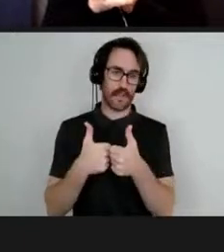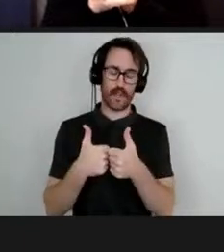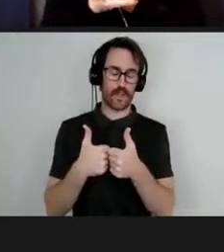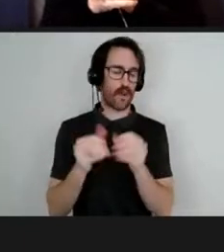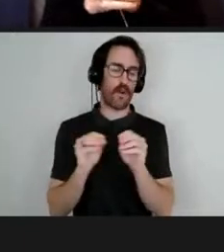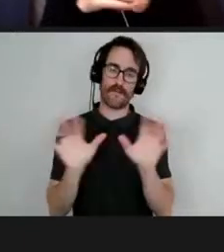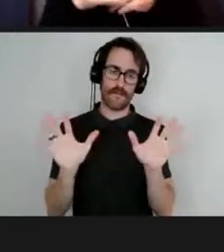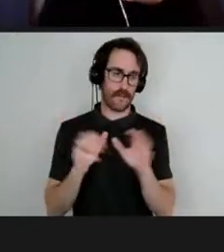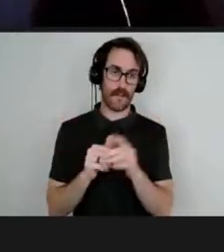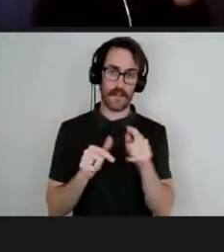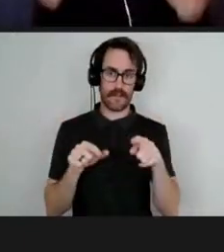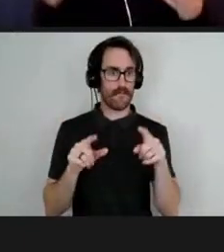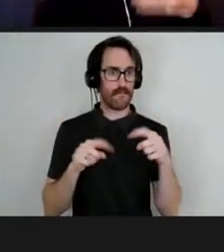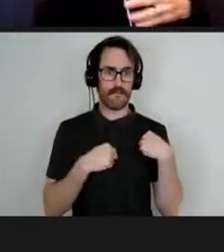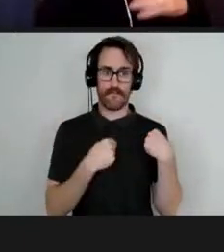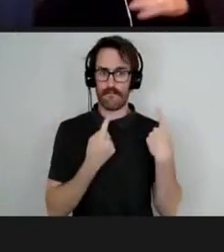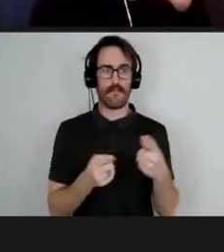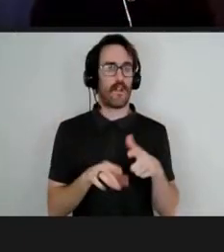This has been going on a long time.